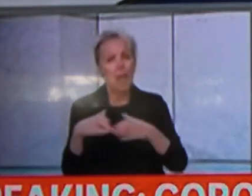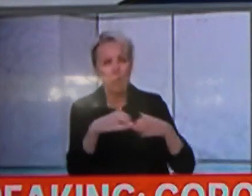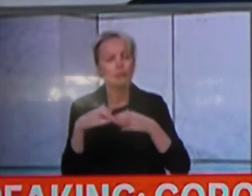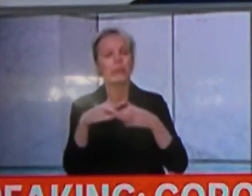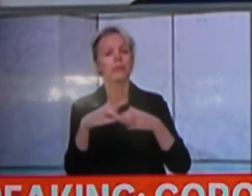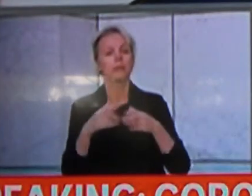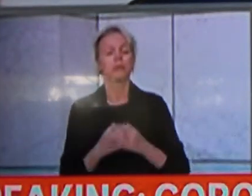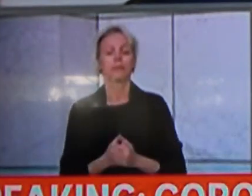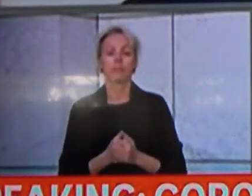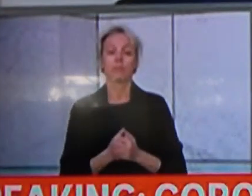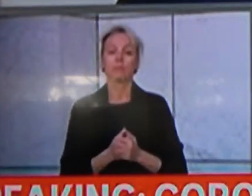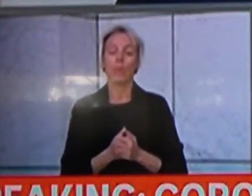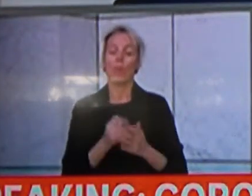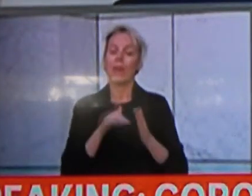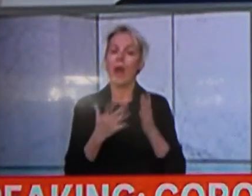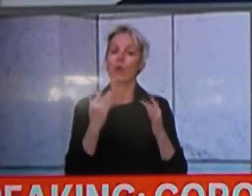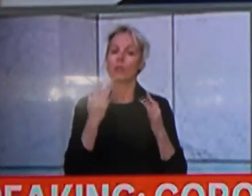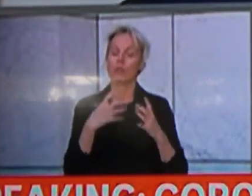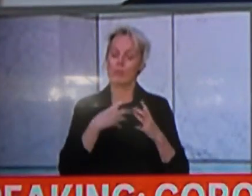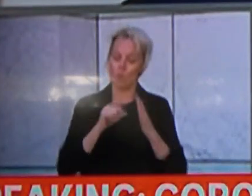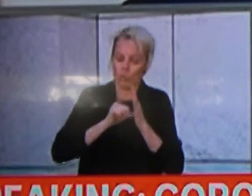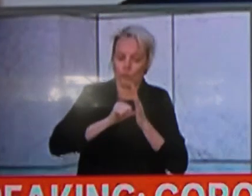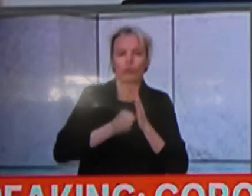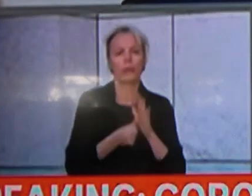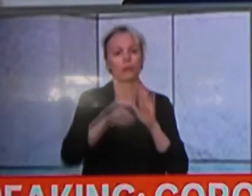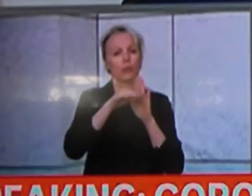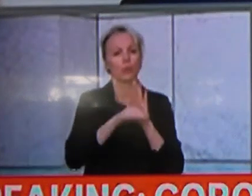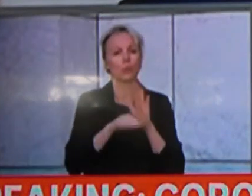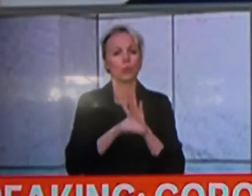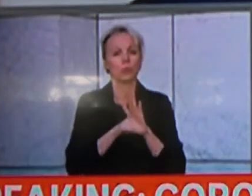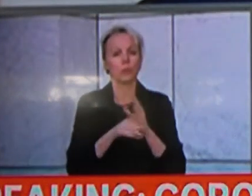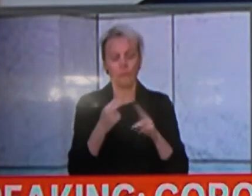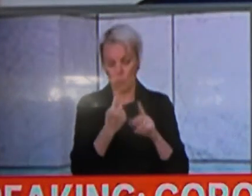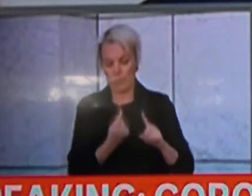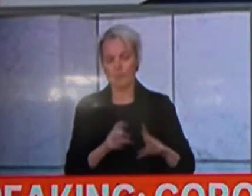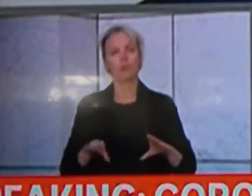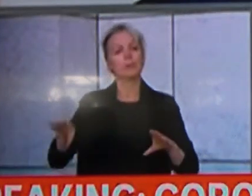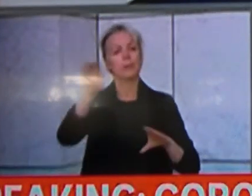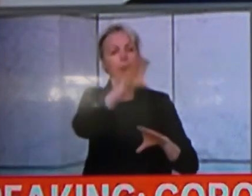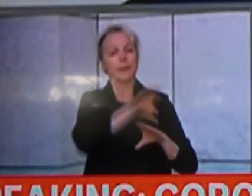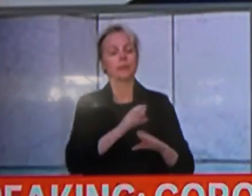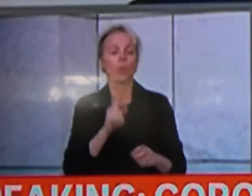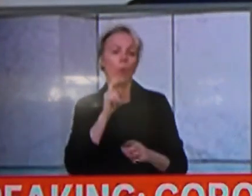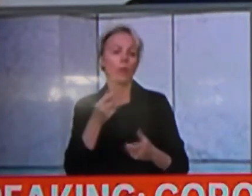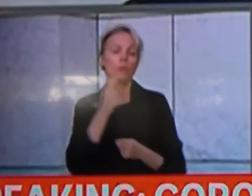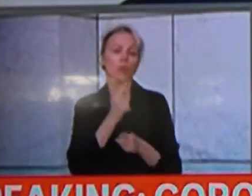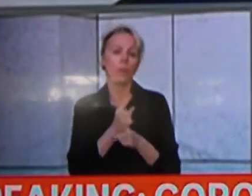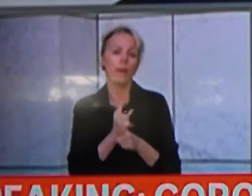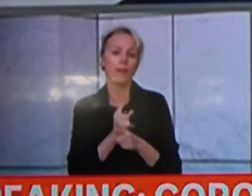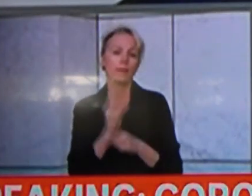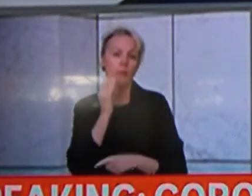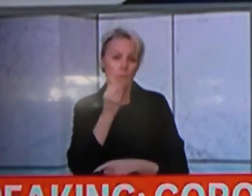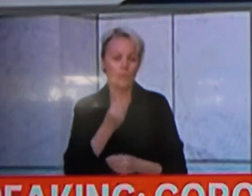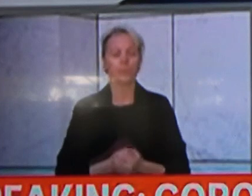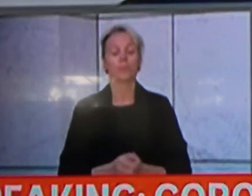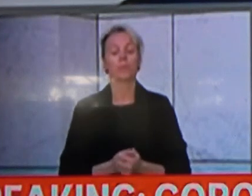that is what is being considered by the states and territories as part of the National Cabinet this evening. As you say, if there have been pubs and